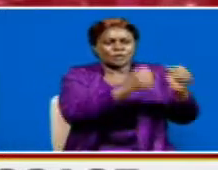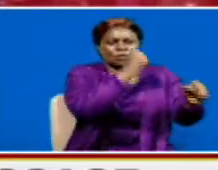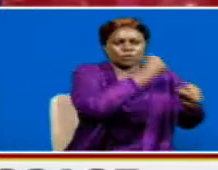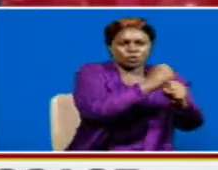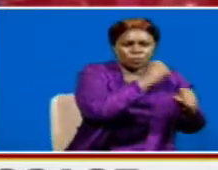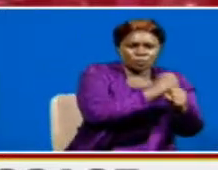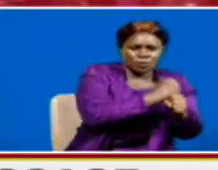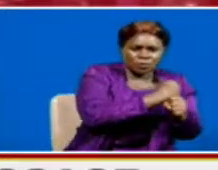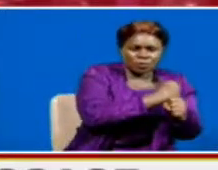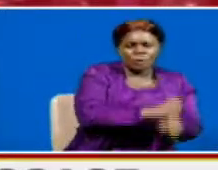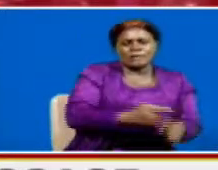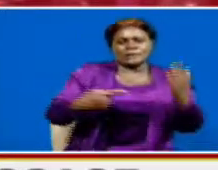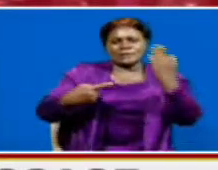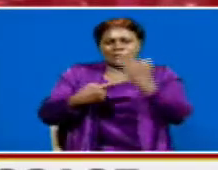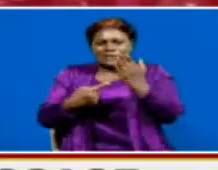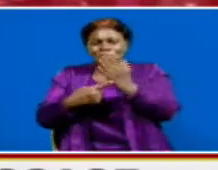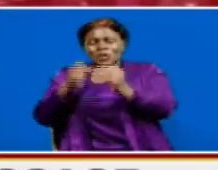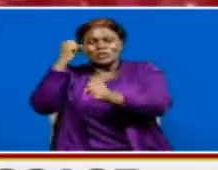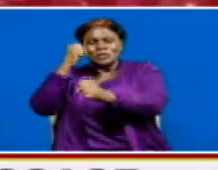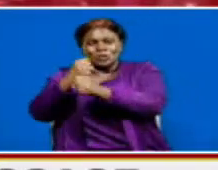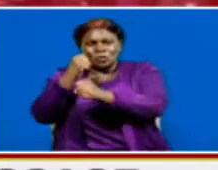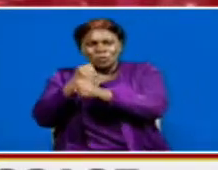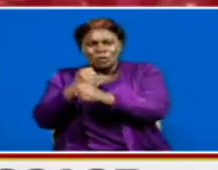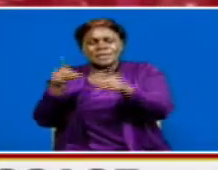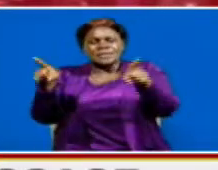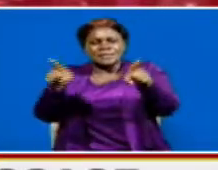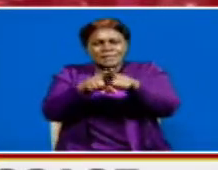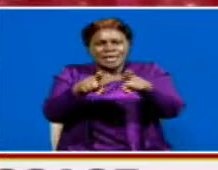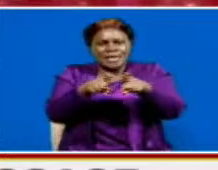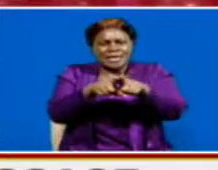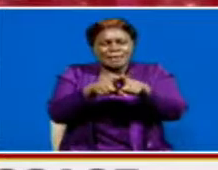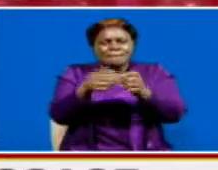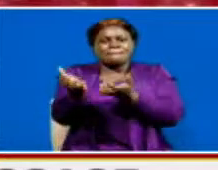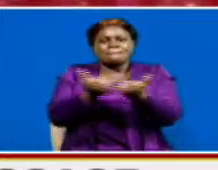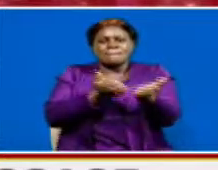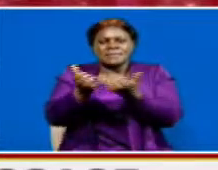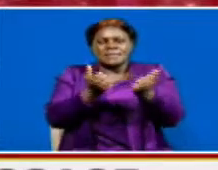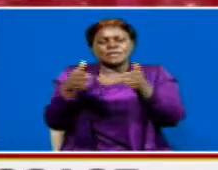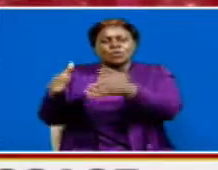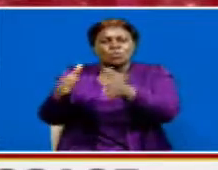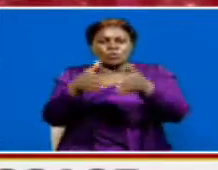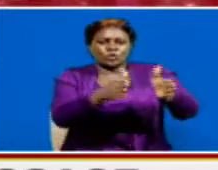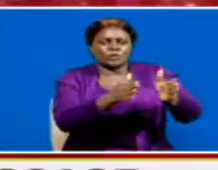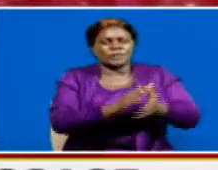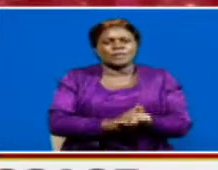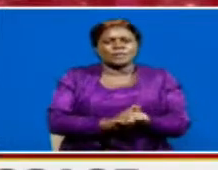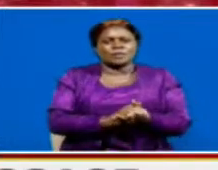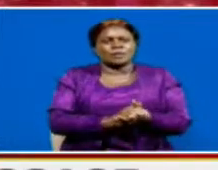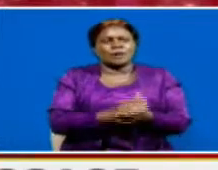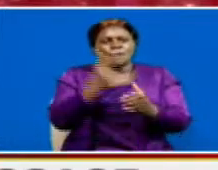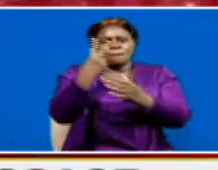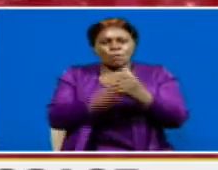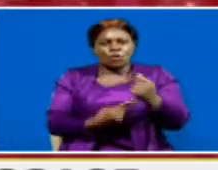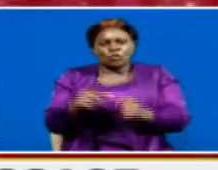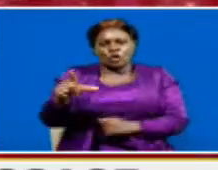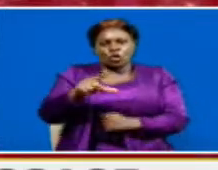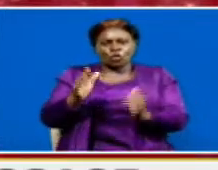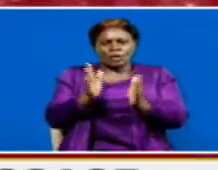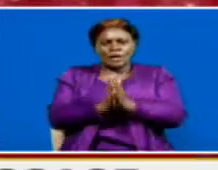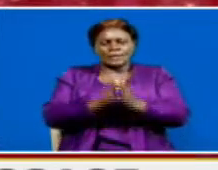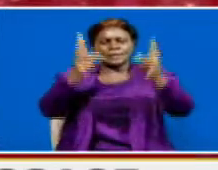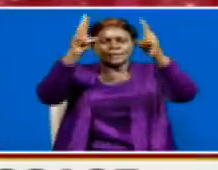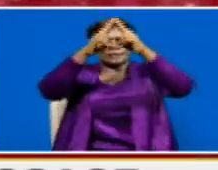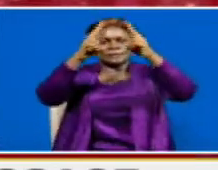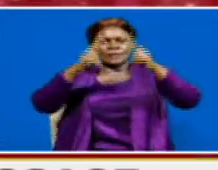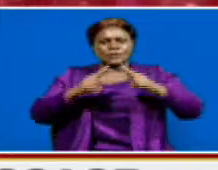jobs, digital jobs, as well as entrepreneurial opportunities, both locally and